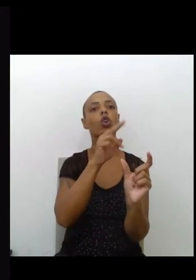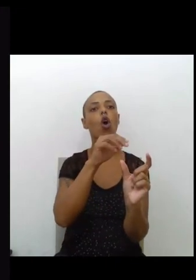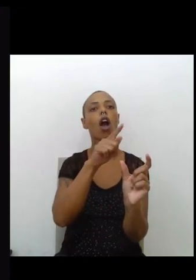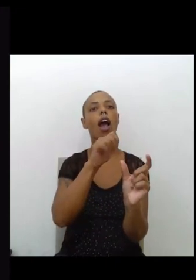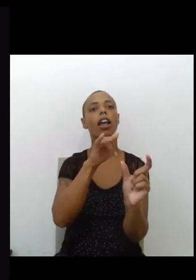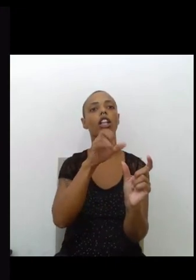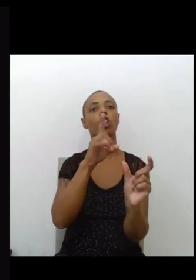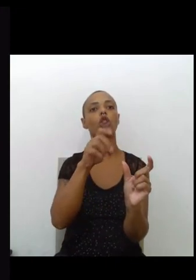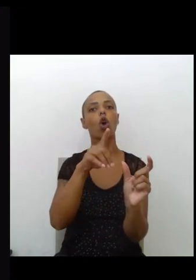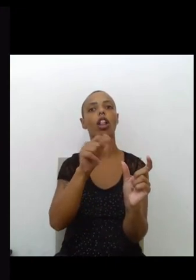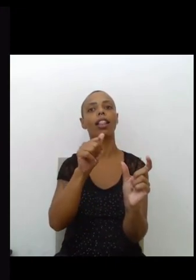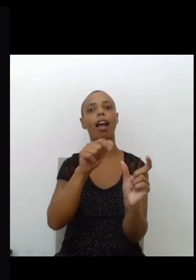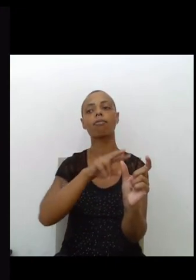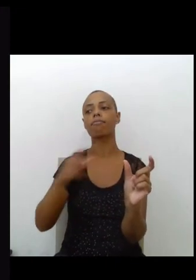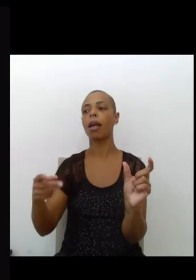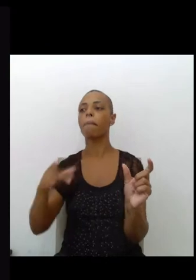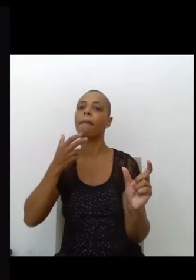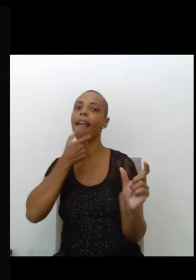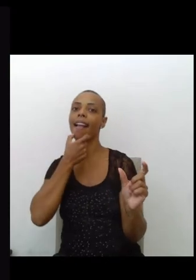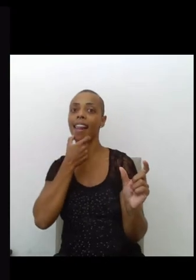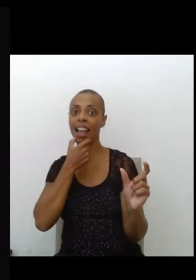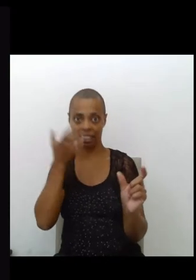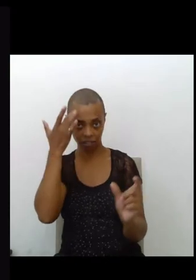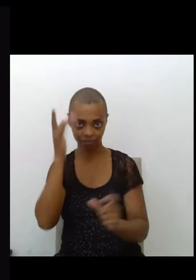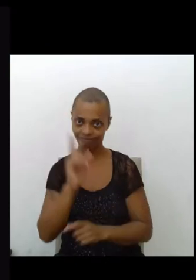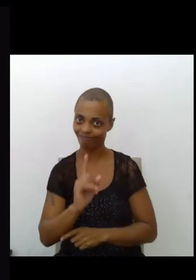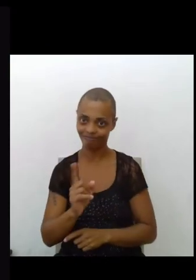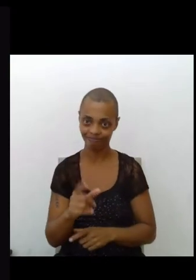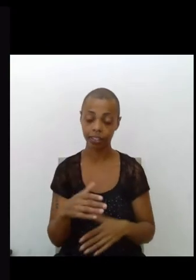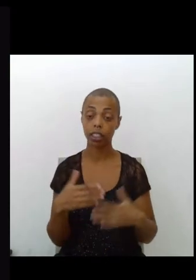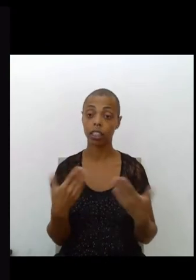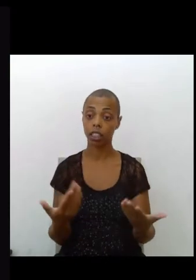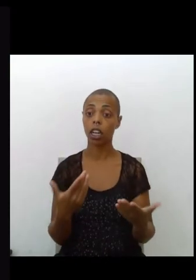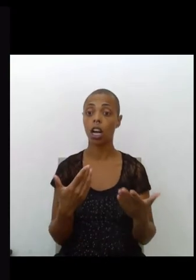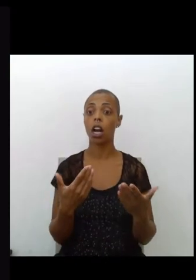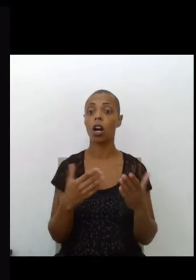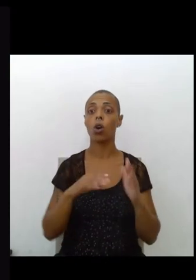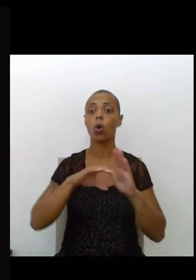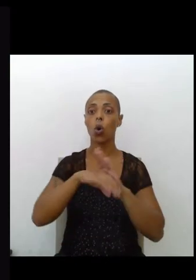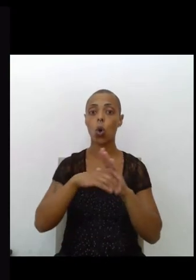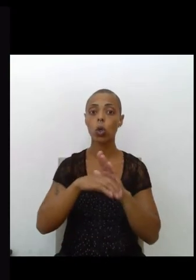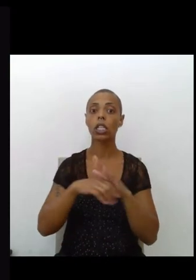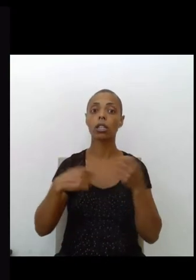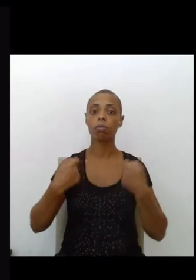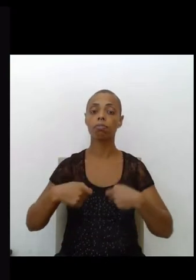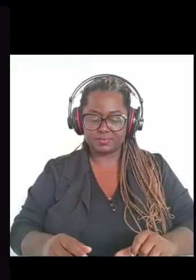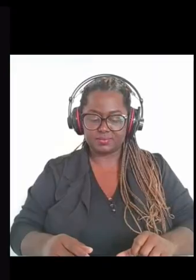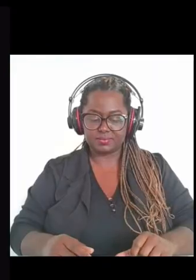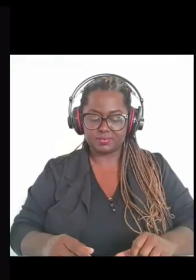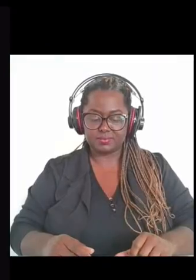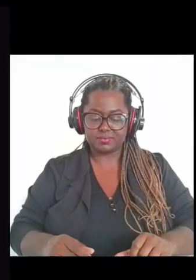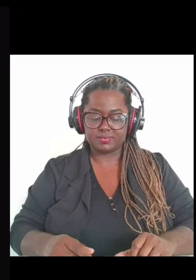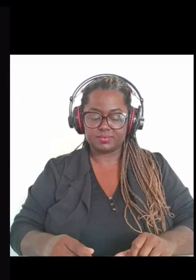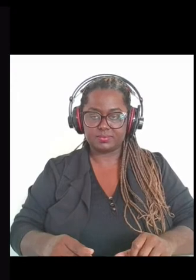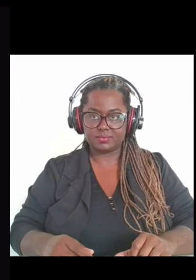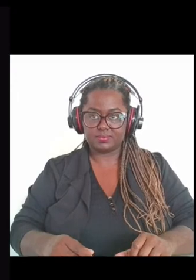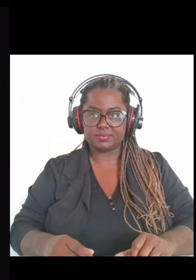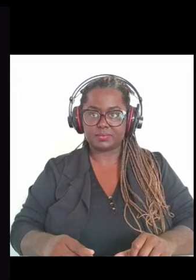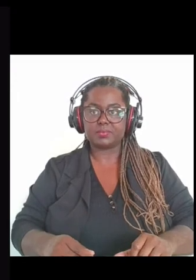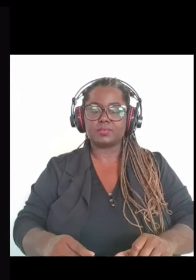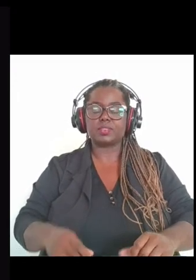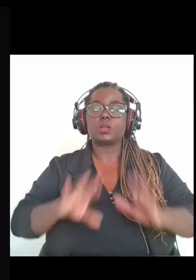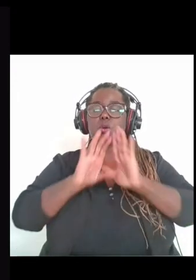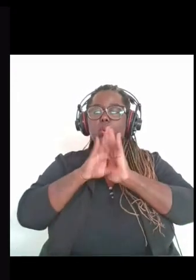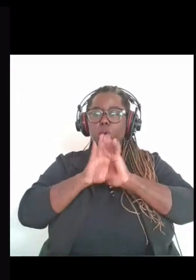that concept expands and surpasses binary forms of thinking and ordering is a challenge